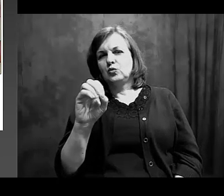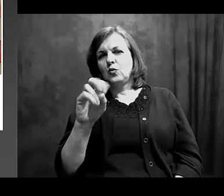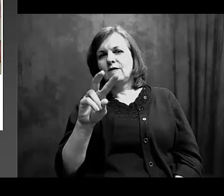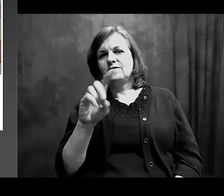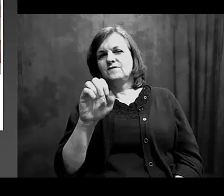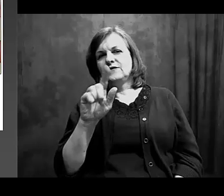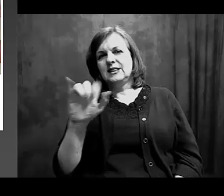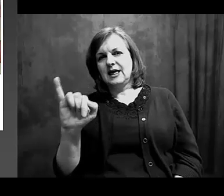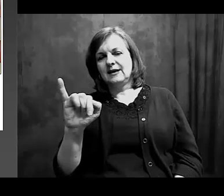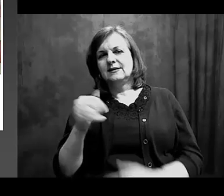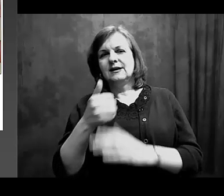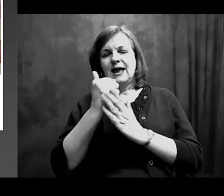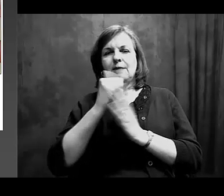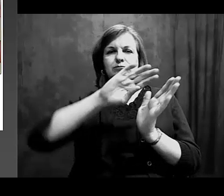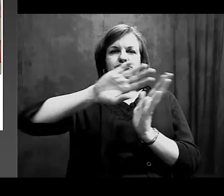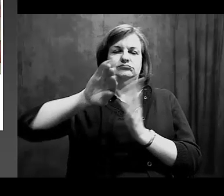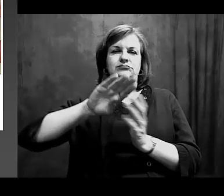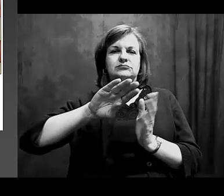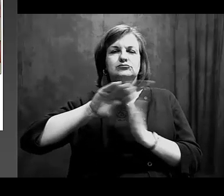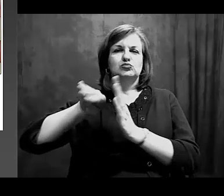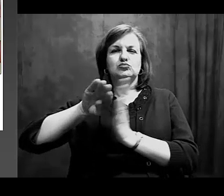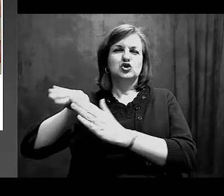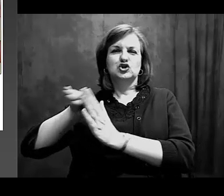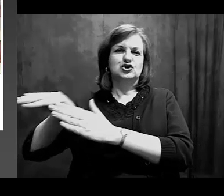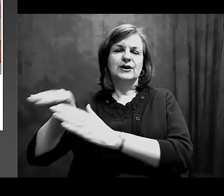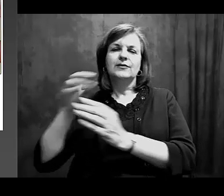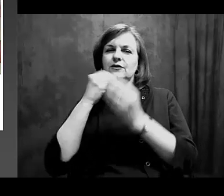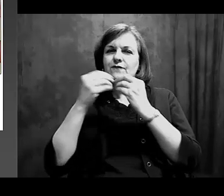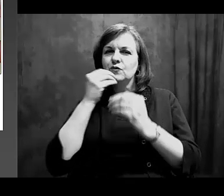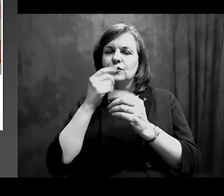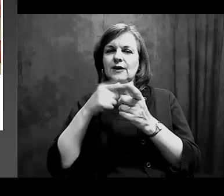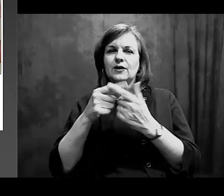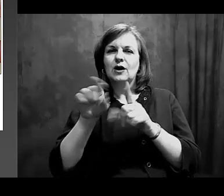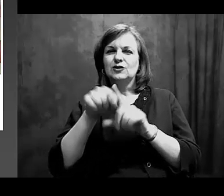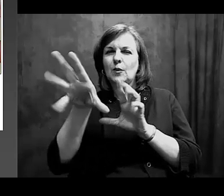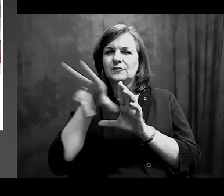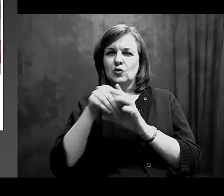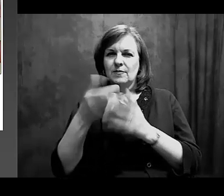you see that these are columnar epithelials.